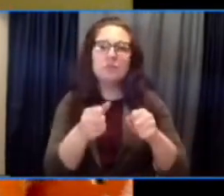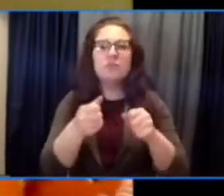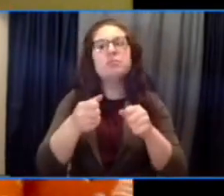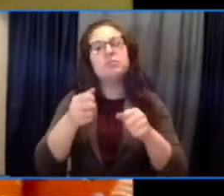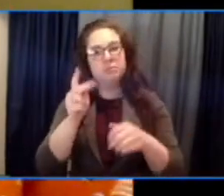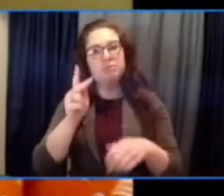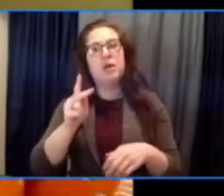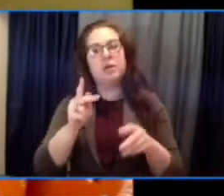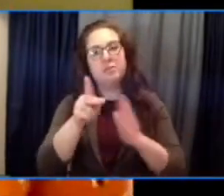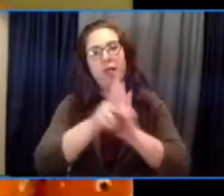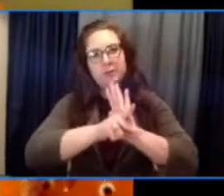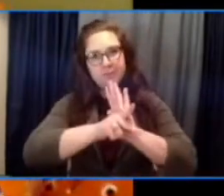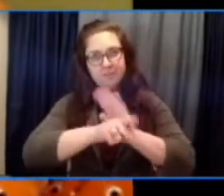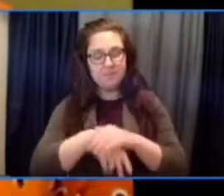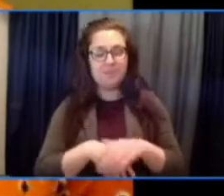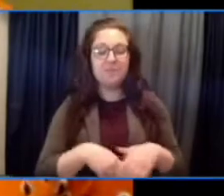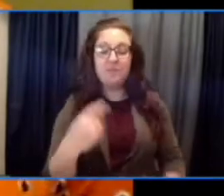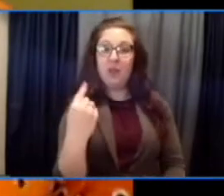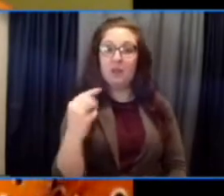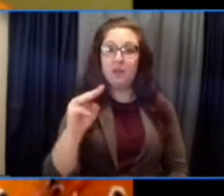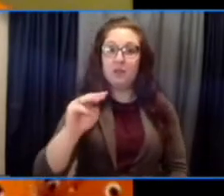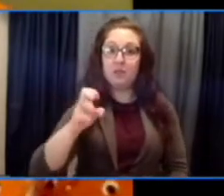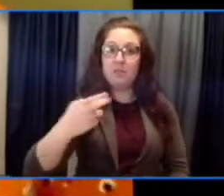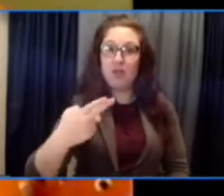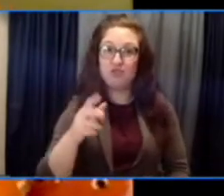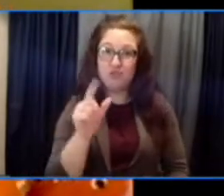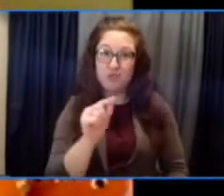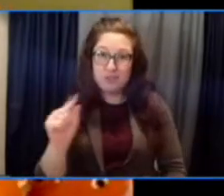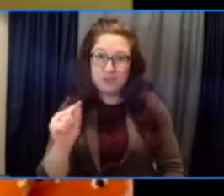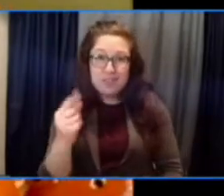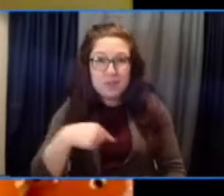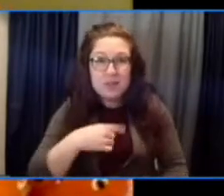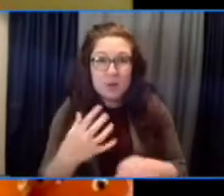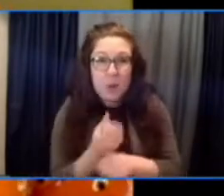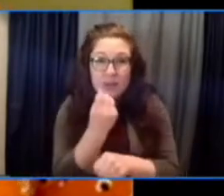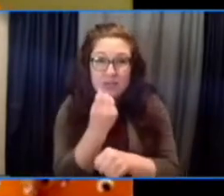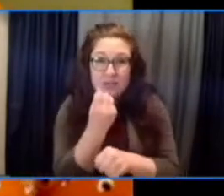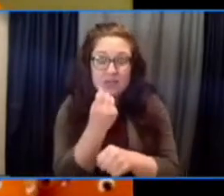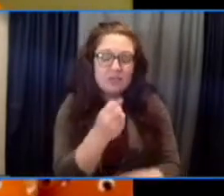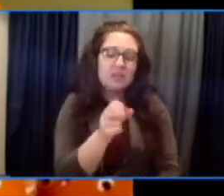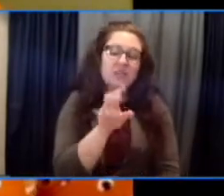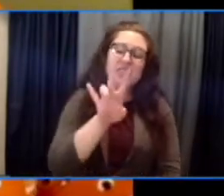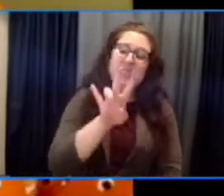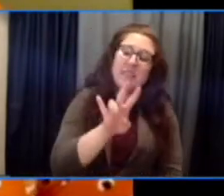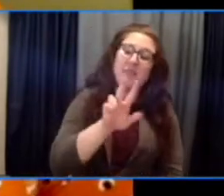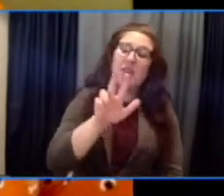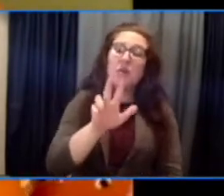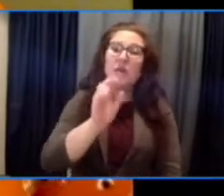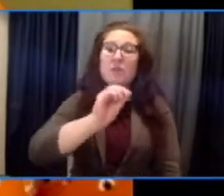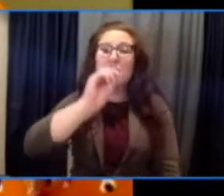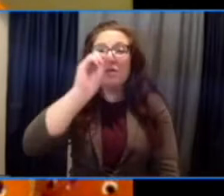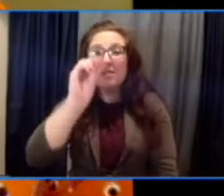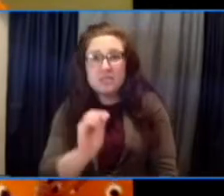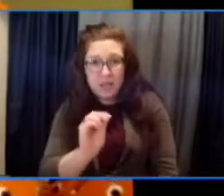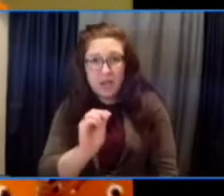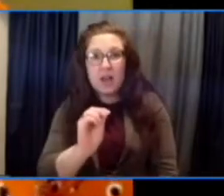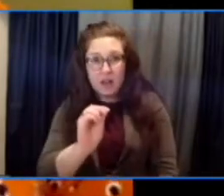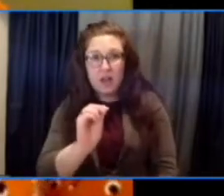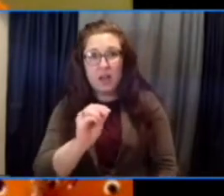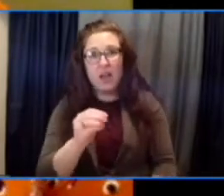of 2020, we won with 73% of the vote. Our coalition